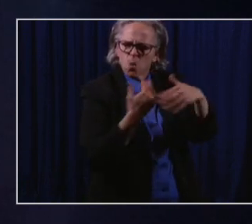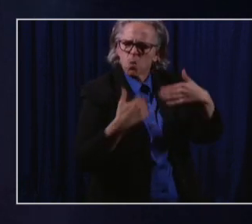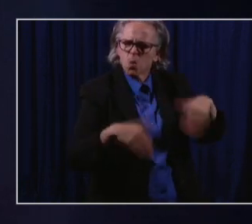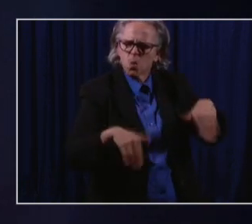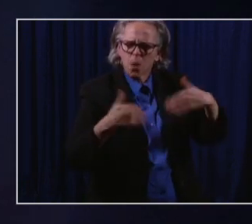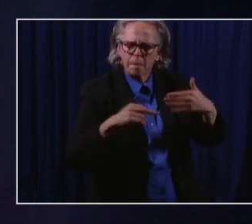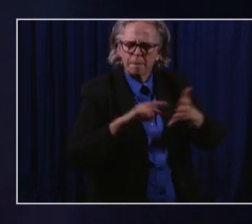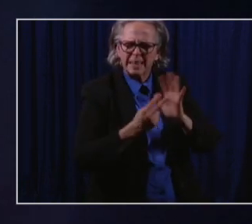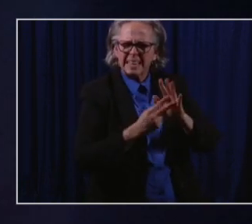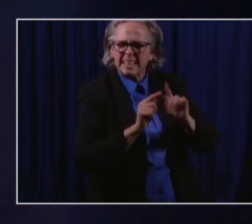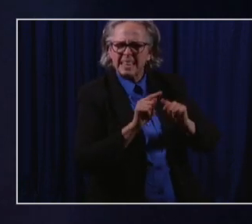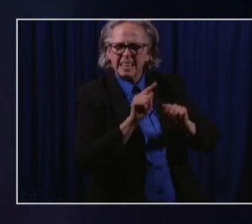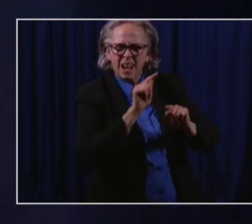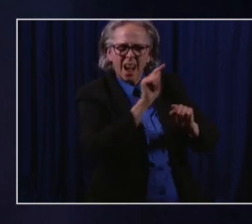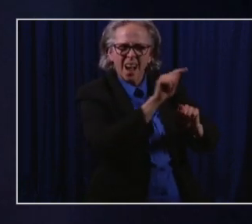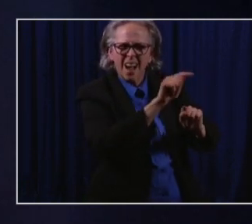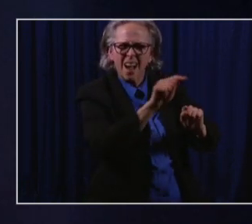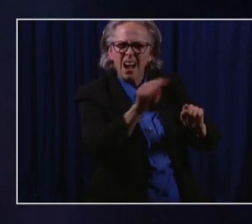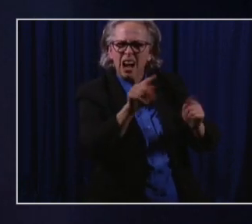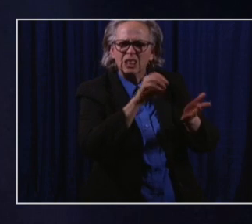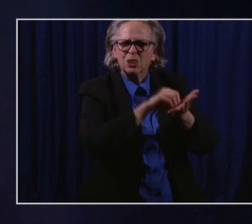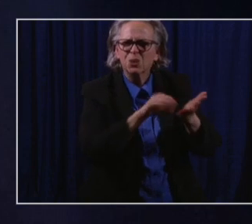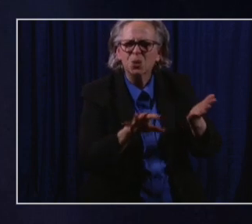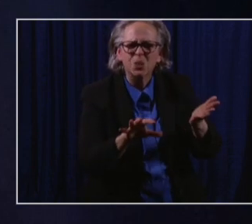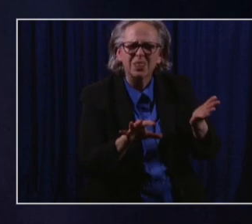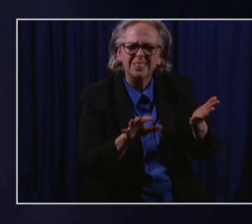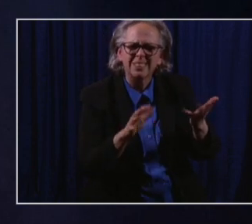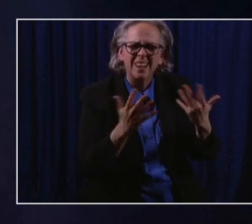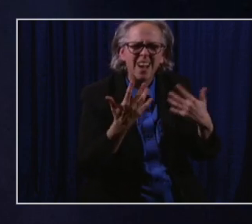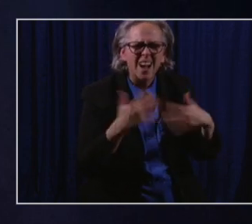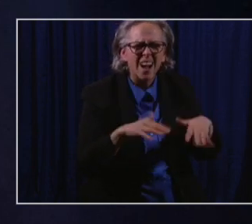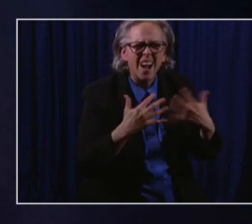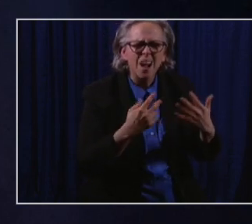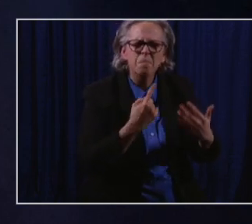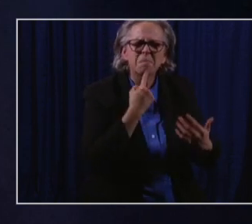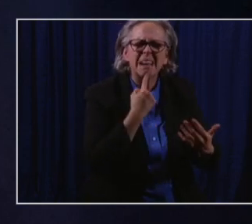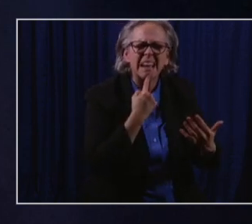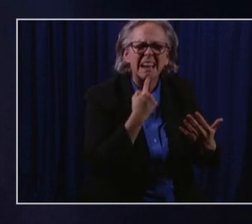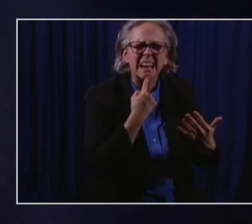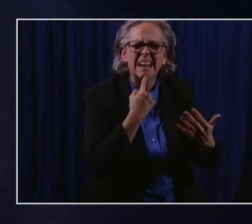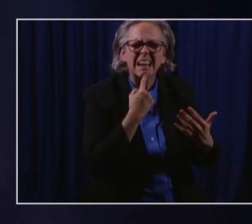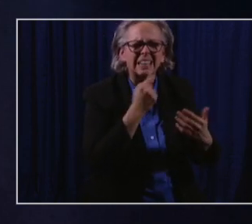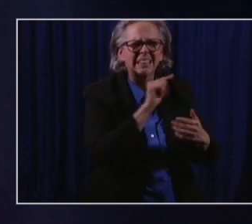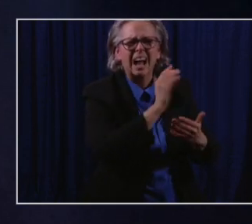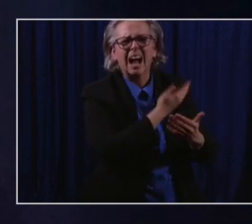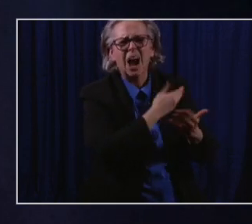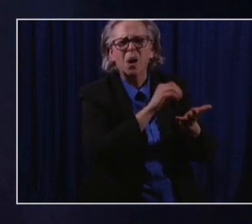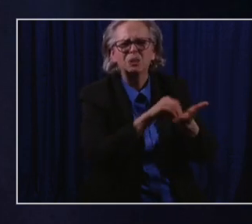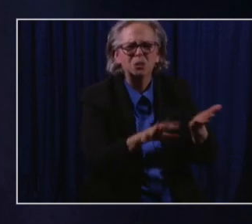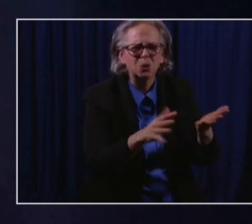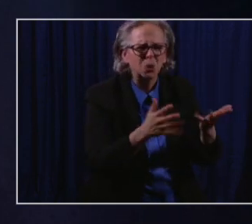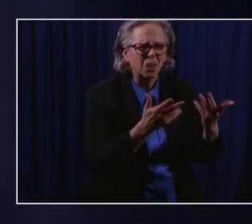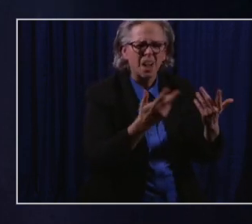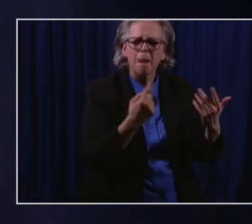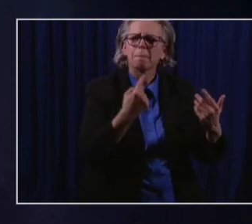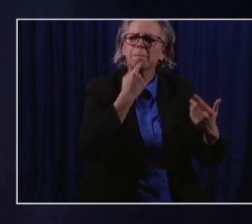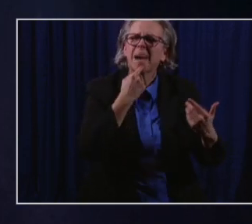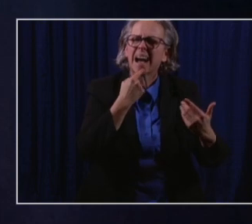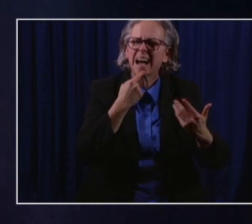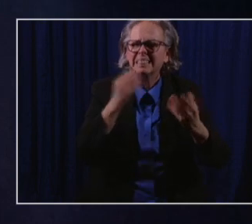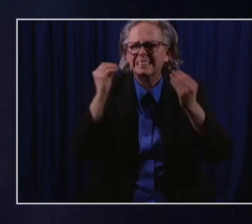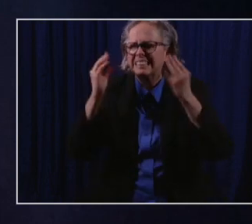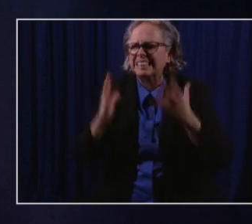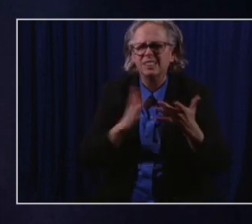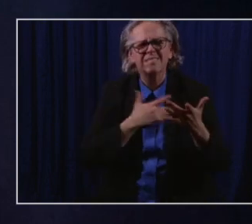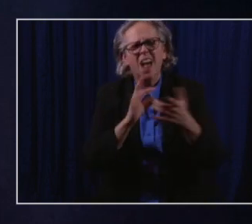that we've missed all this time, but also those students missing school and their teachers, and having that regular